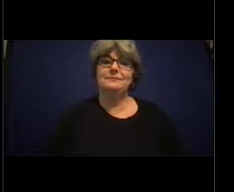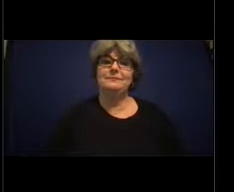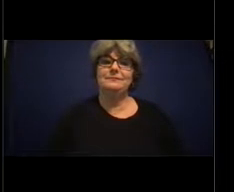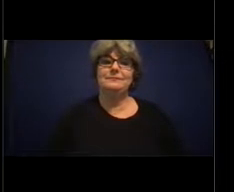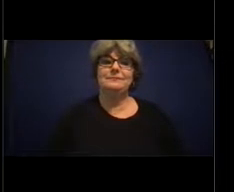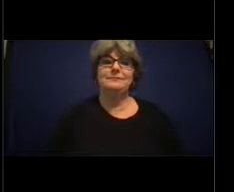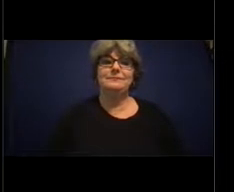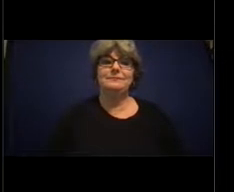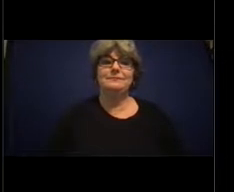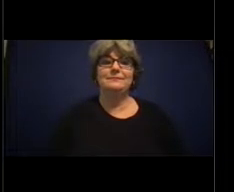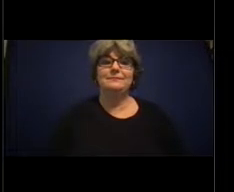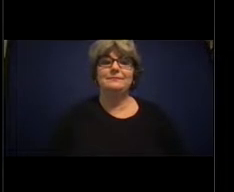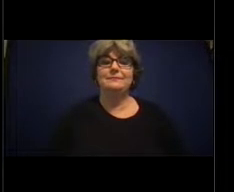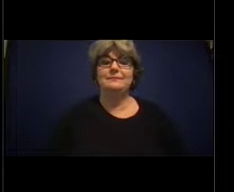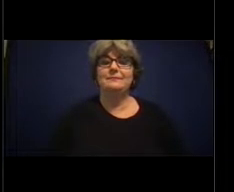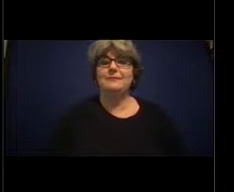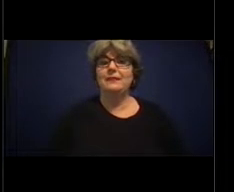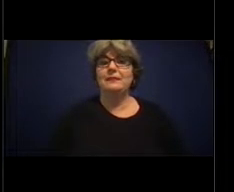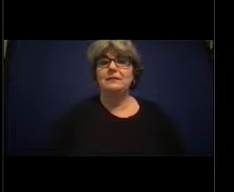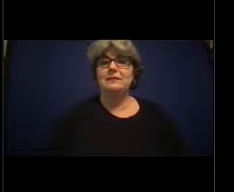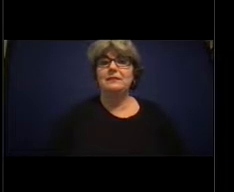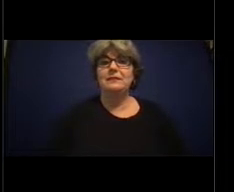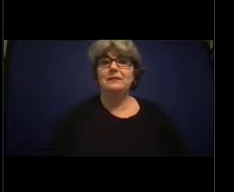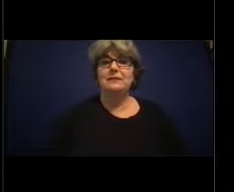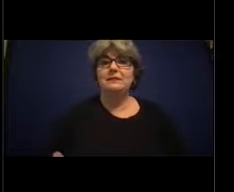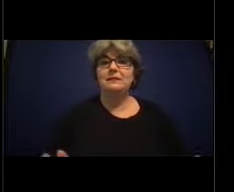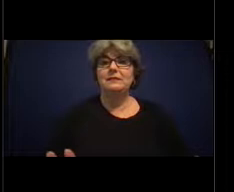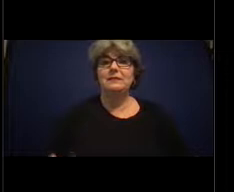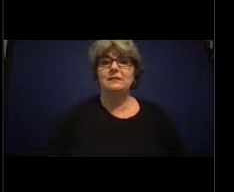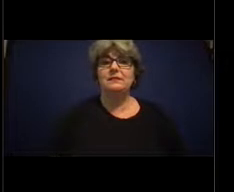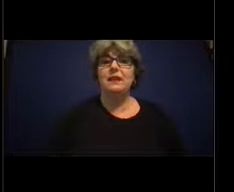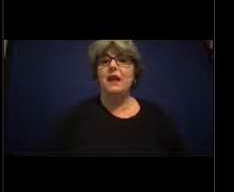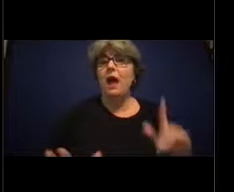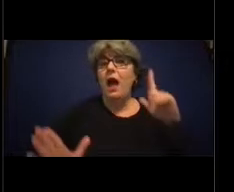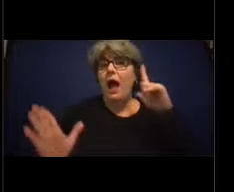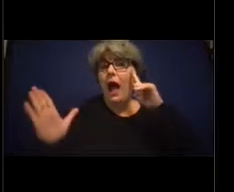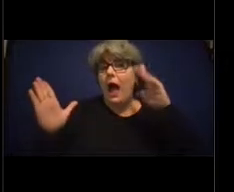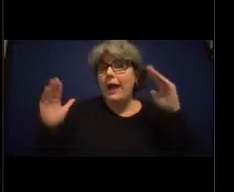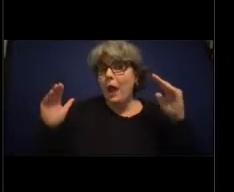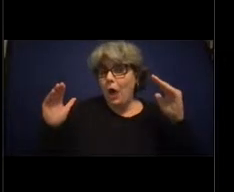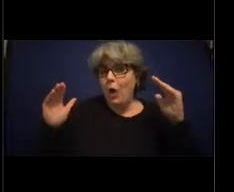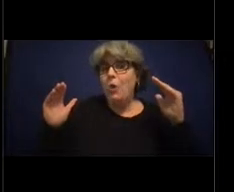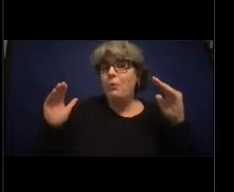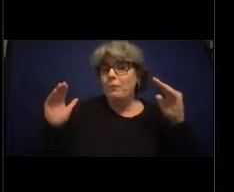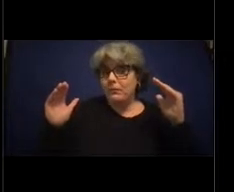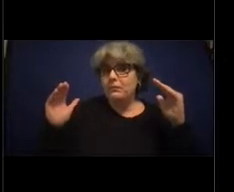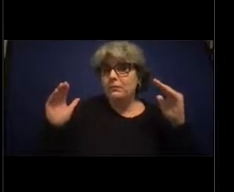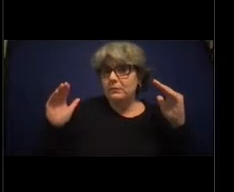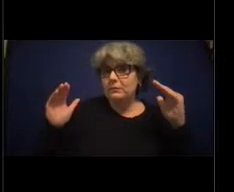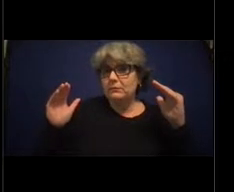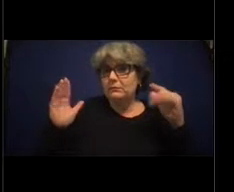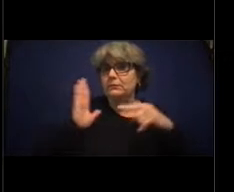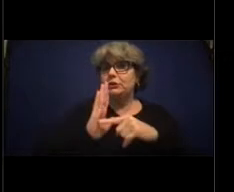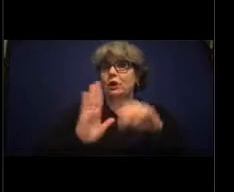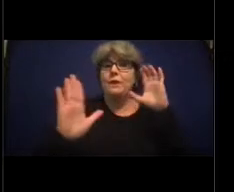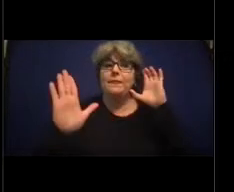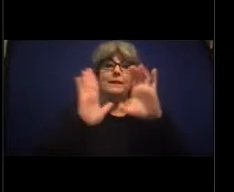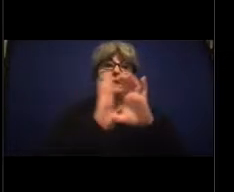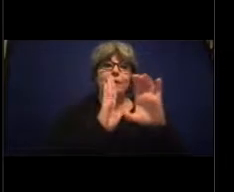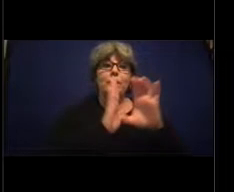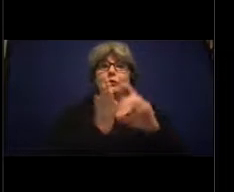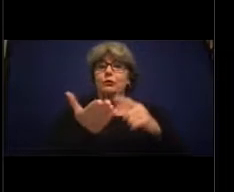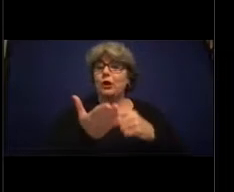Oh, here we go. So I'm hoping that this, being able to share all these photos with you and talking